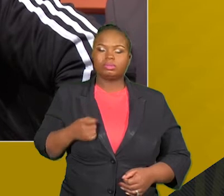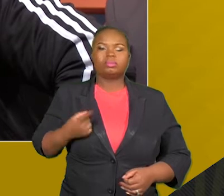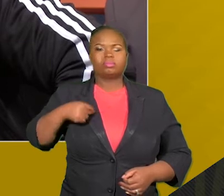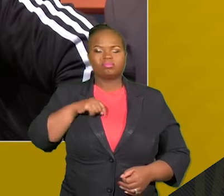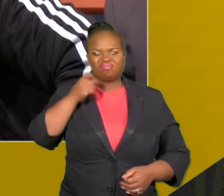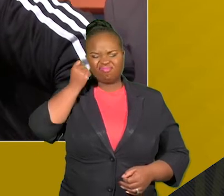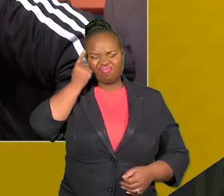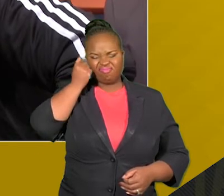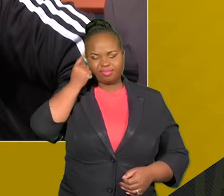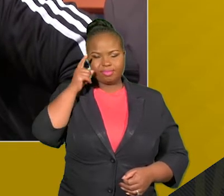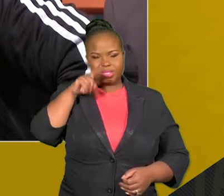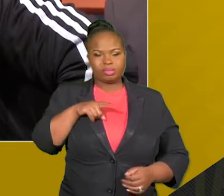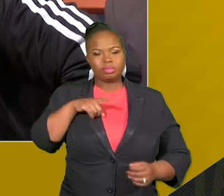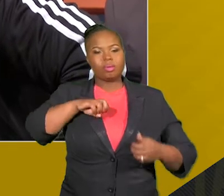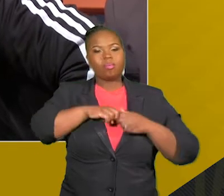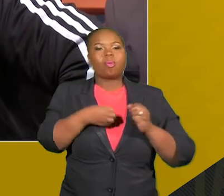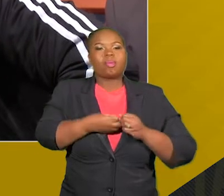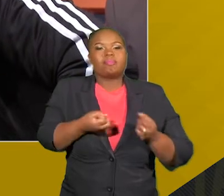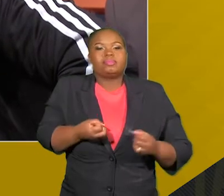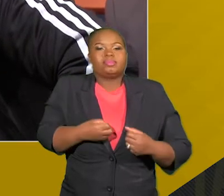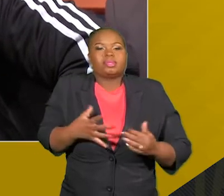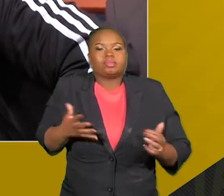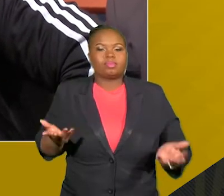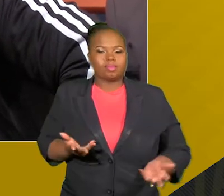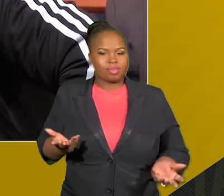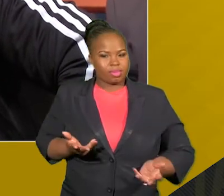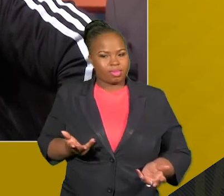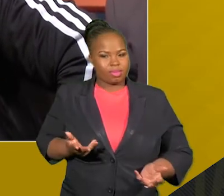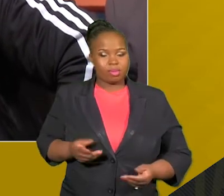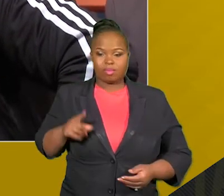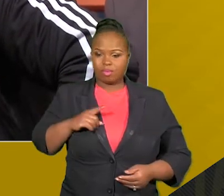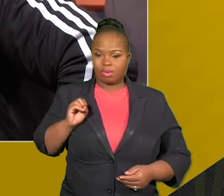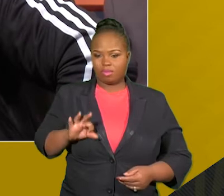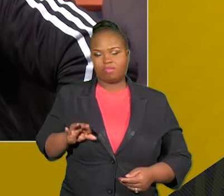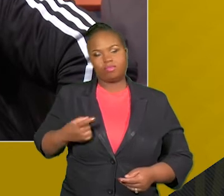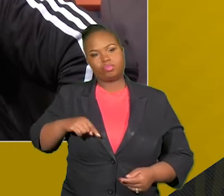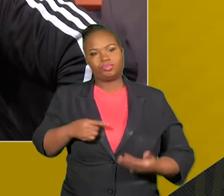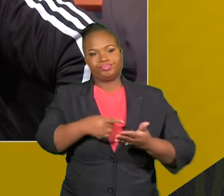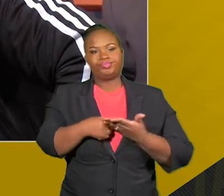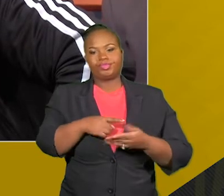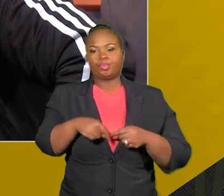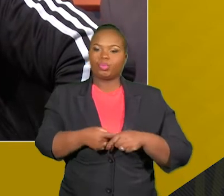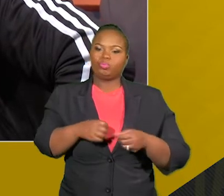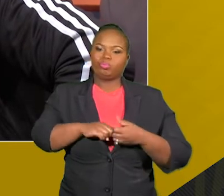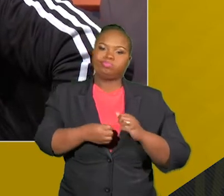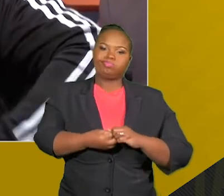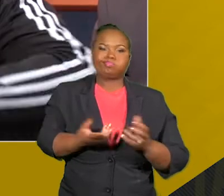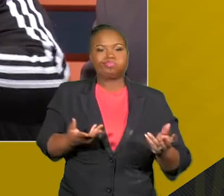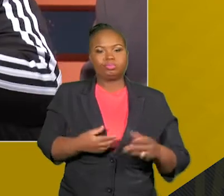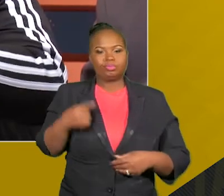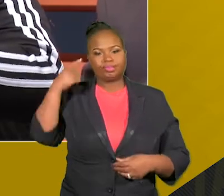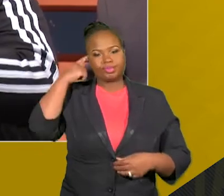really understand the magnitude of the problem that we're dealing with. Mm. And I think if we're going to tackle the problem just basing